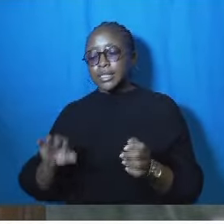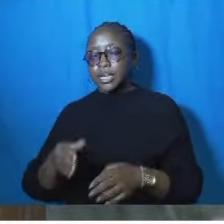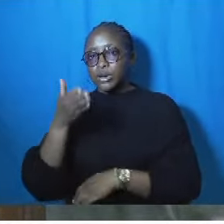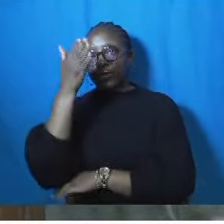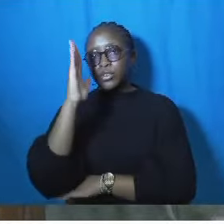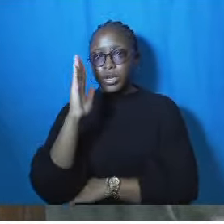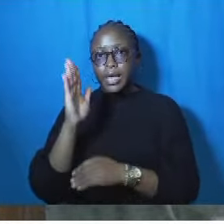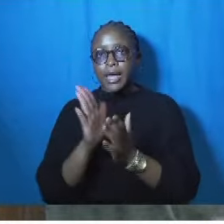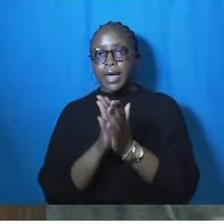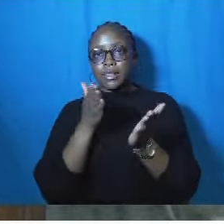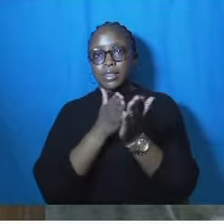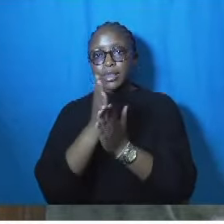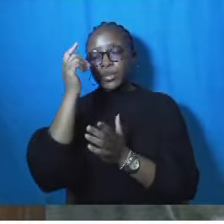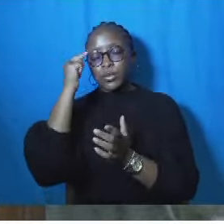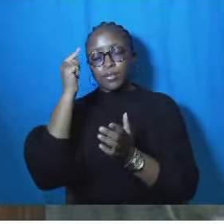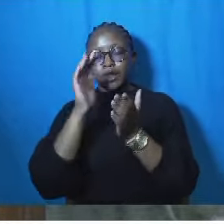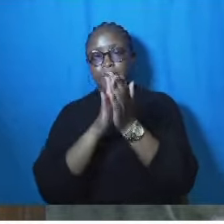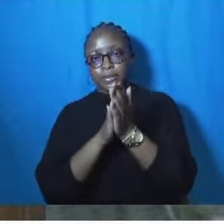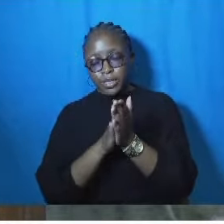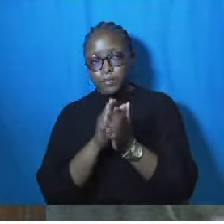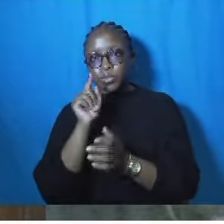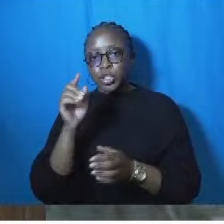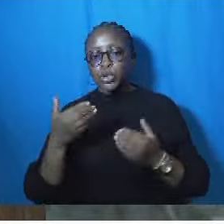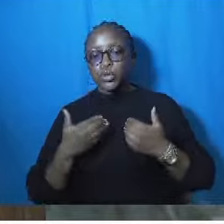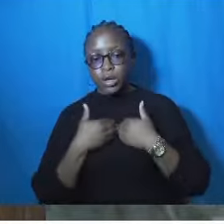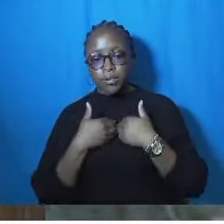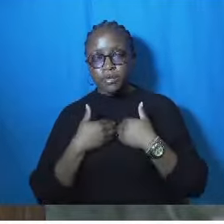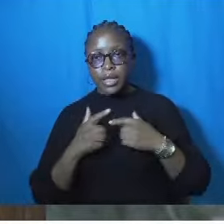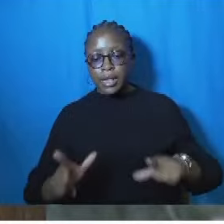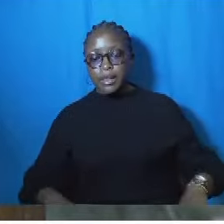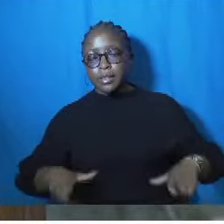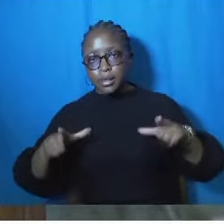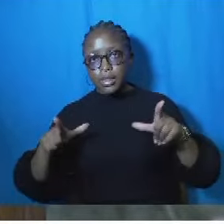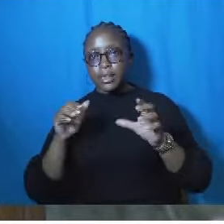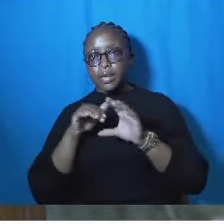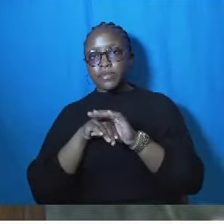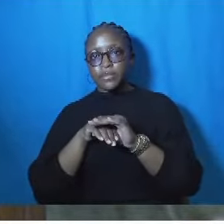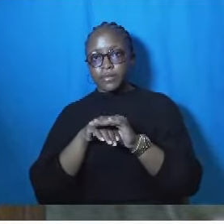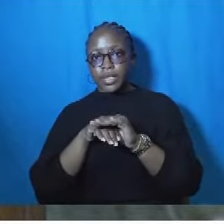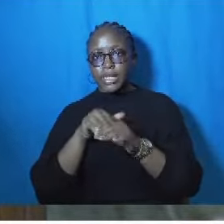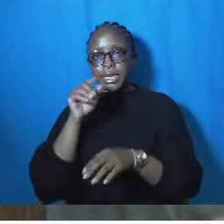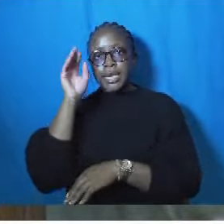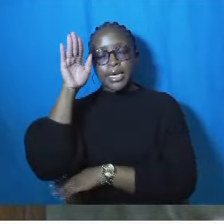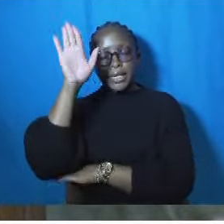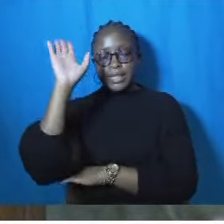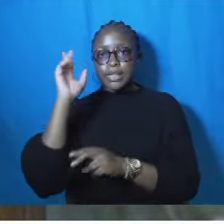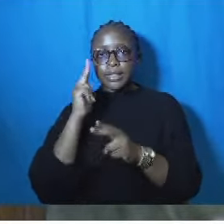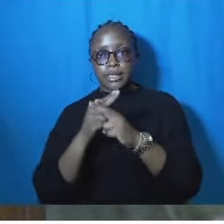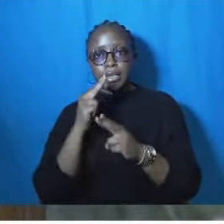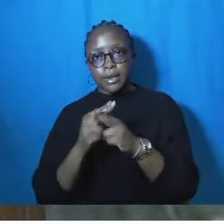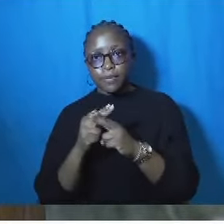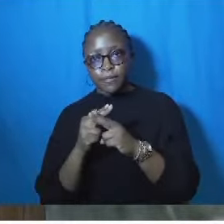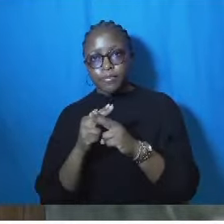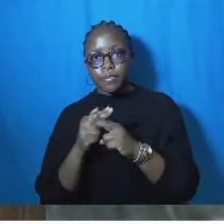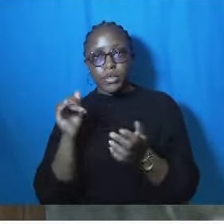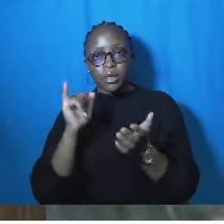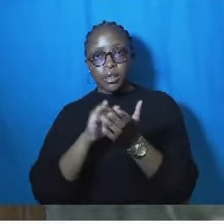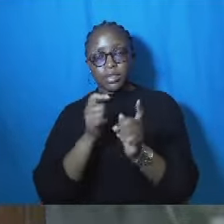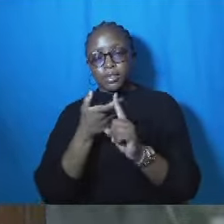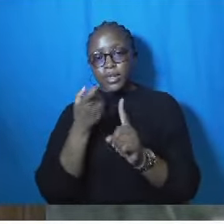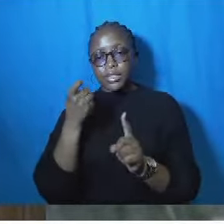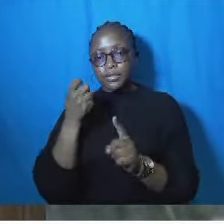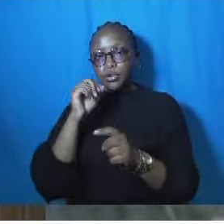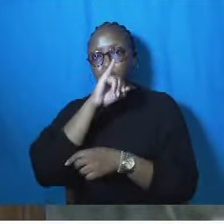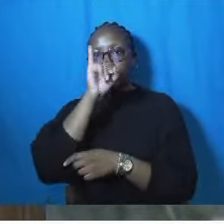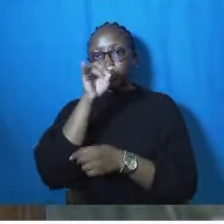life through his name. That is the reason the Apostle John wrote the gospel. And